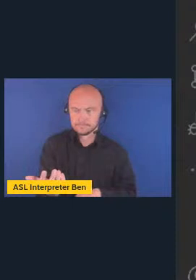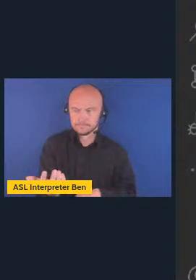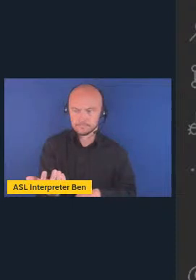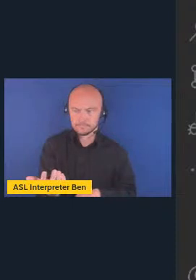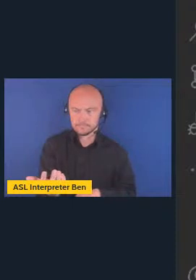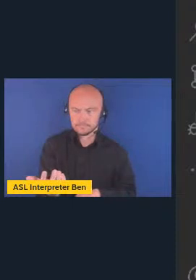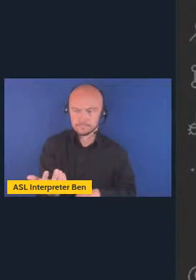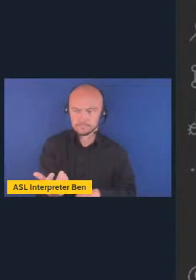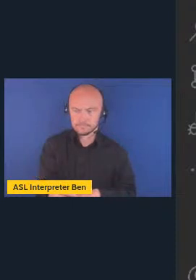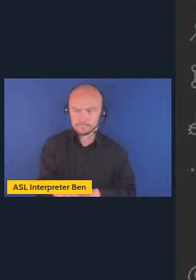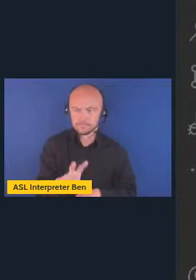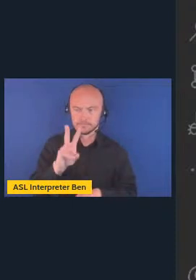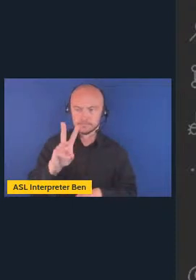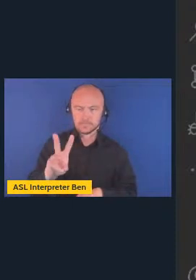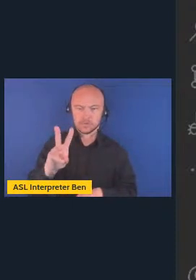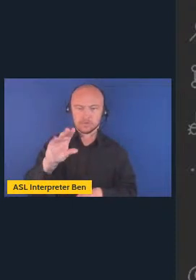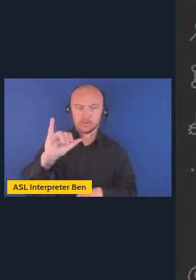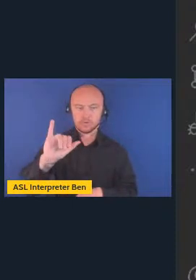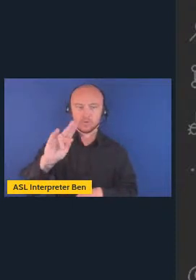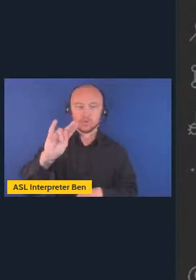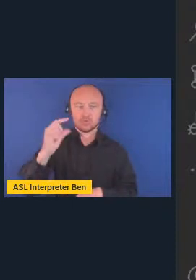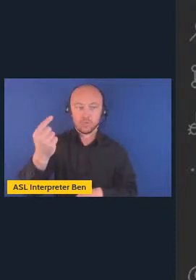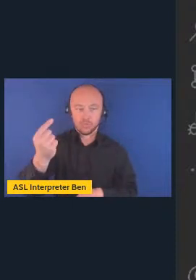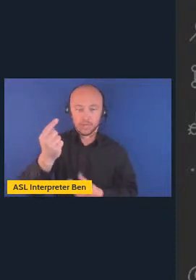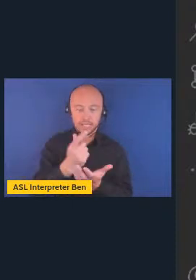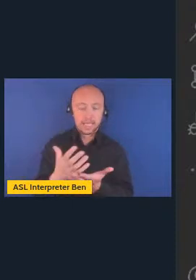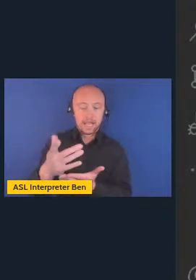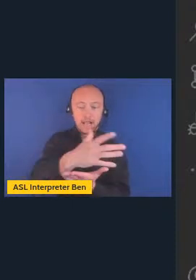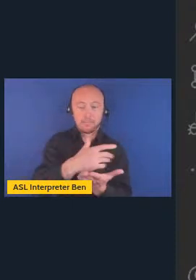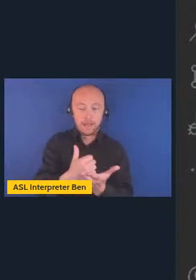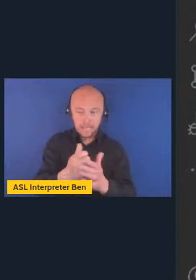wing and compile this thing.